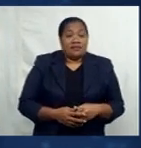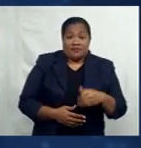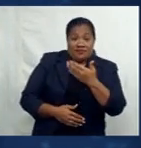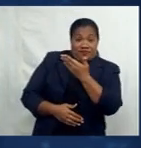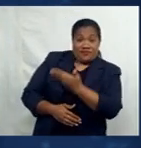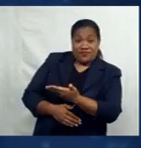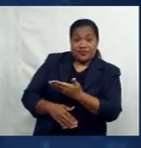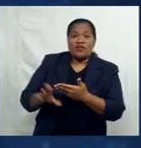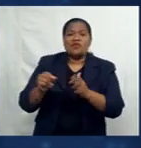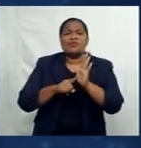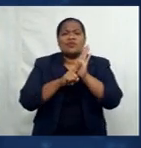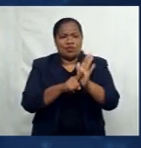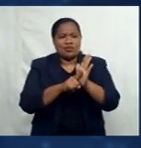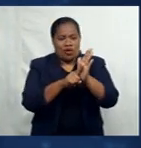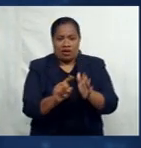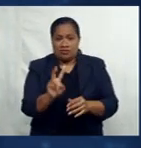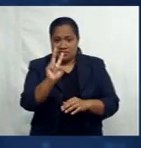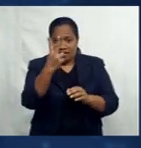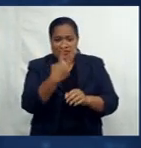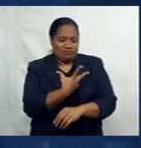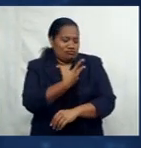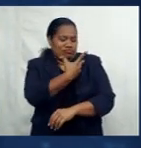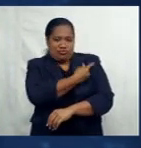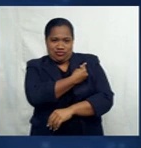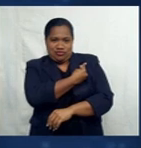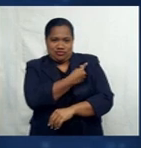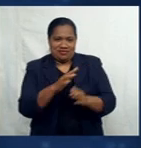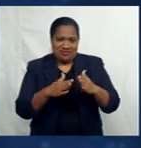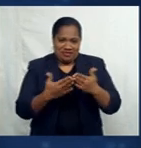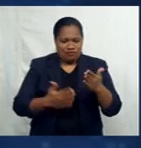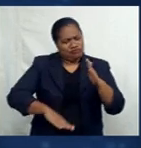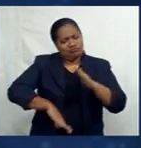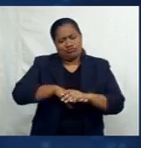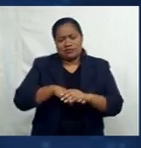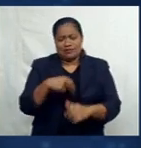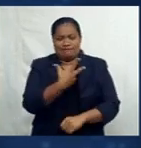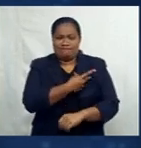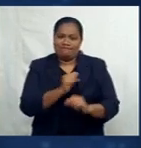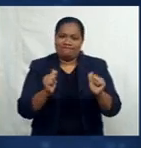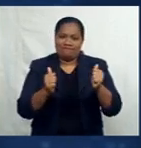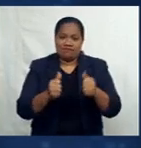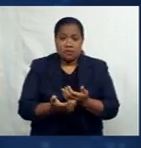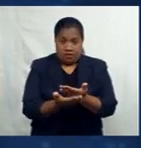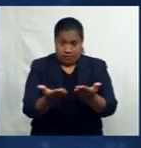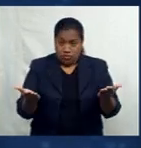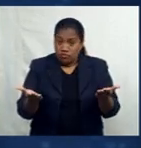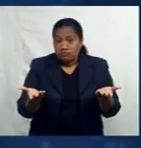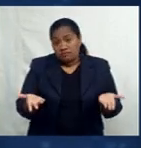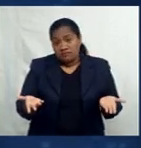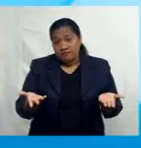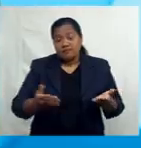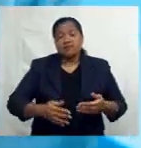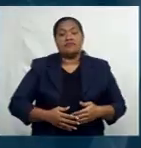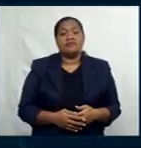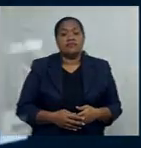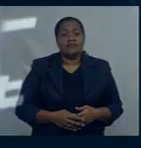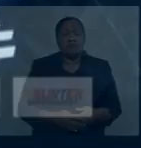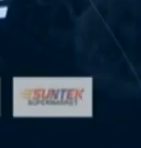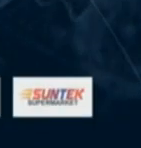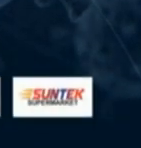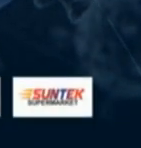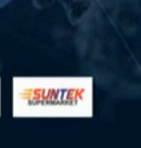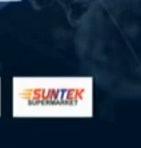from Lovo in Lautoka getting his second COVID-19 jab, being fully vaccinated. Have you vaccinated?